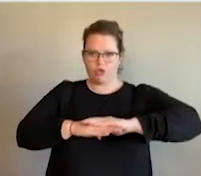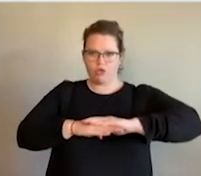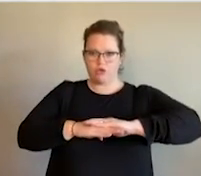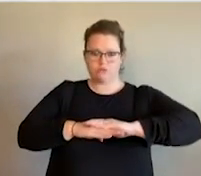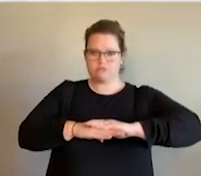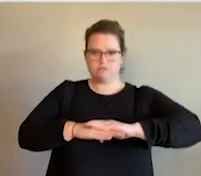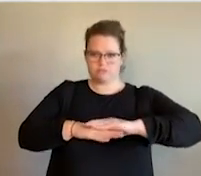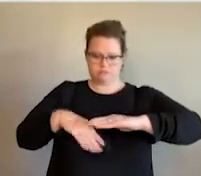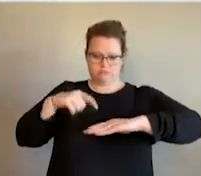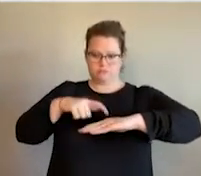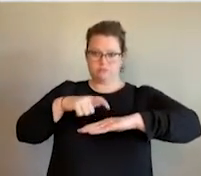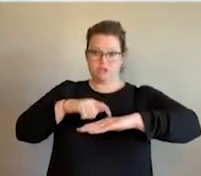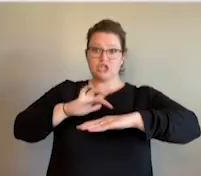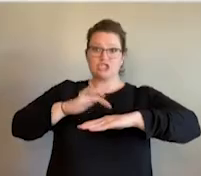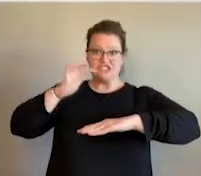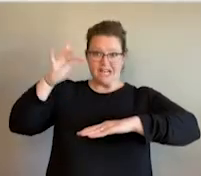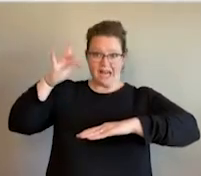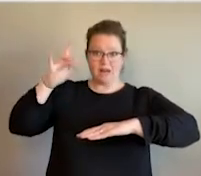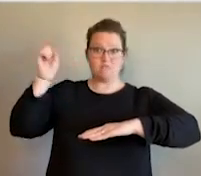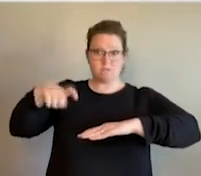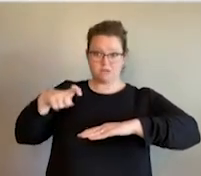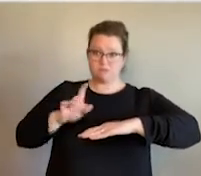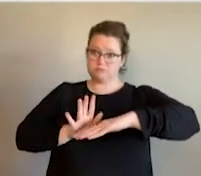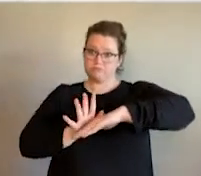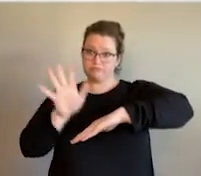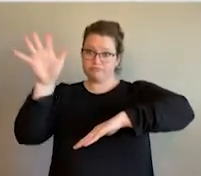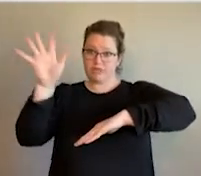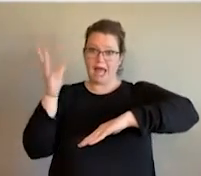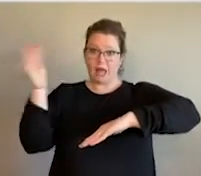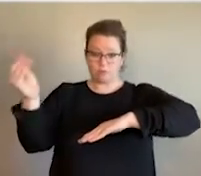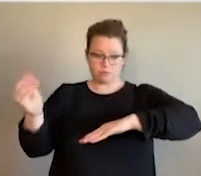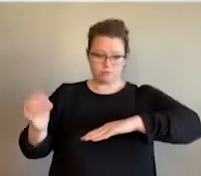I'm going to take that piece and just wrap it